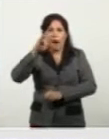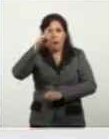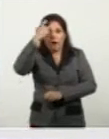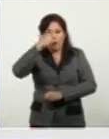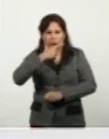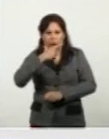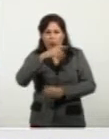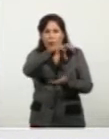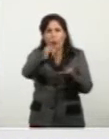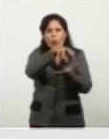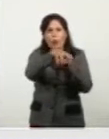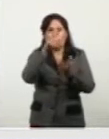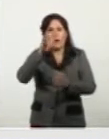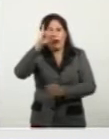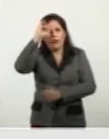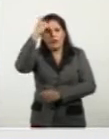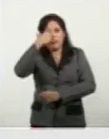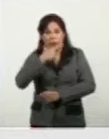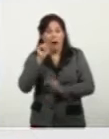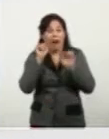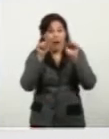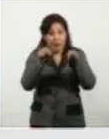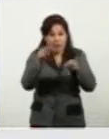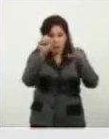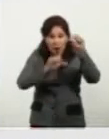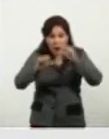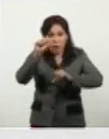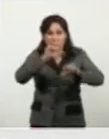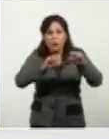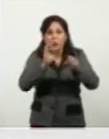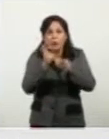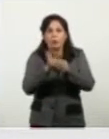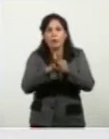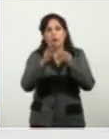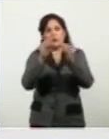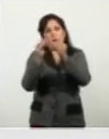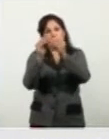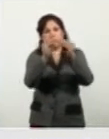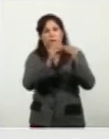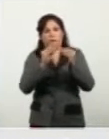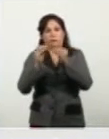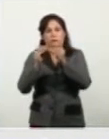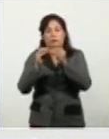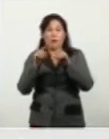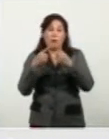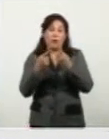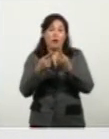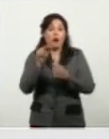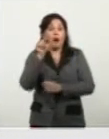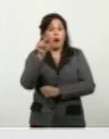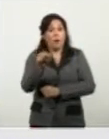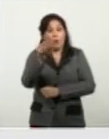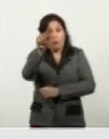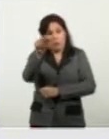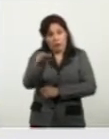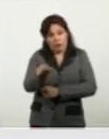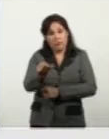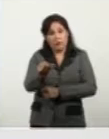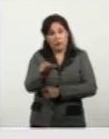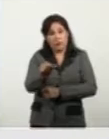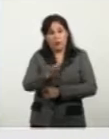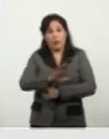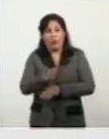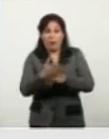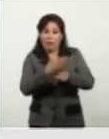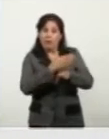to these other events. Although you saw on your screens the municipalities that are impacted, and the